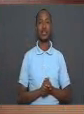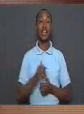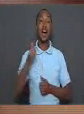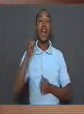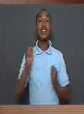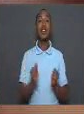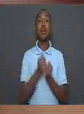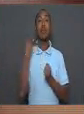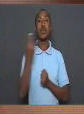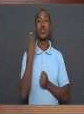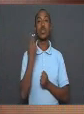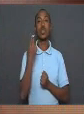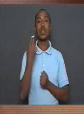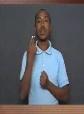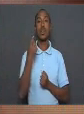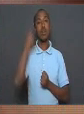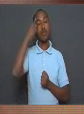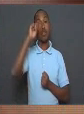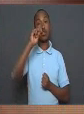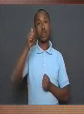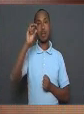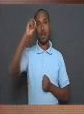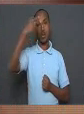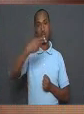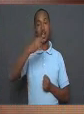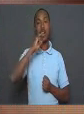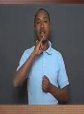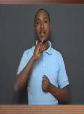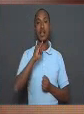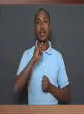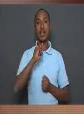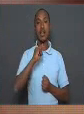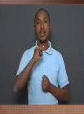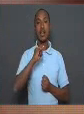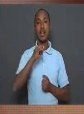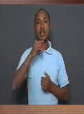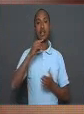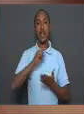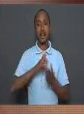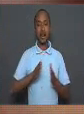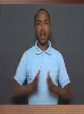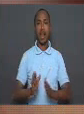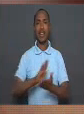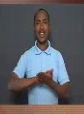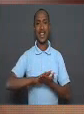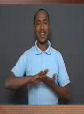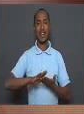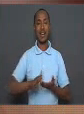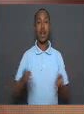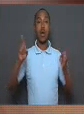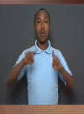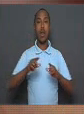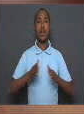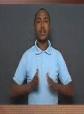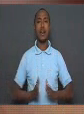Another common use for sodium hydroxide is as a drain cleaner. When